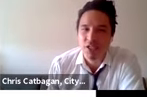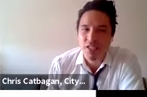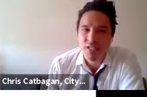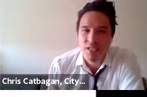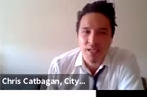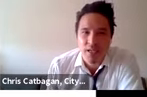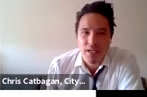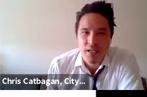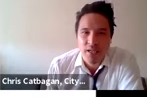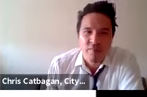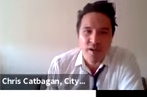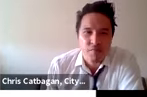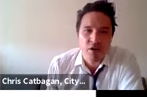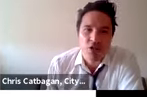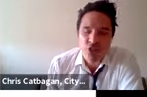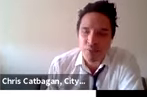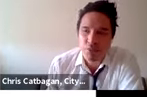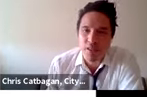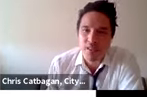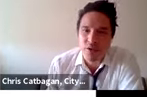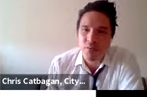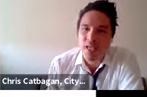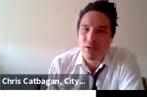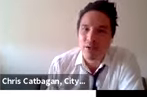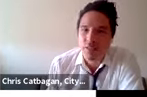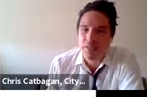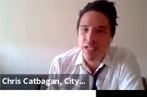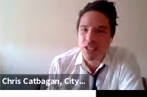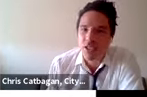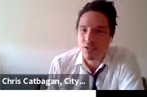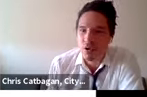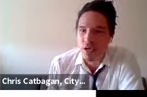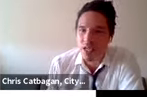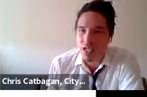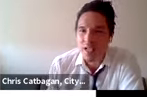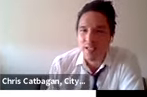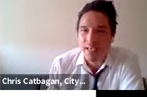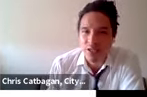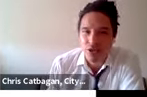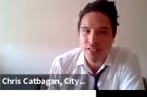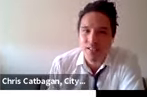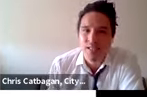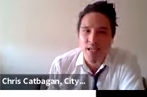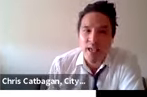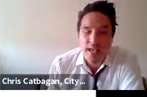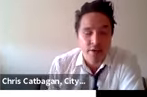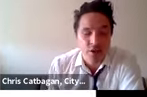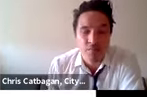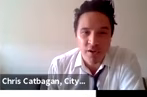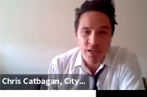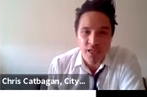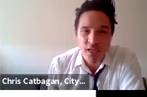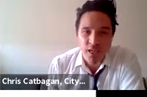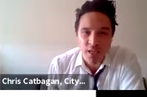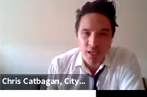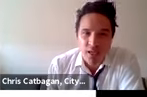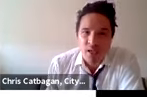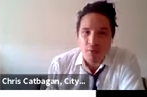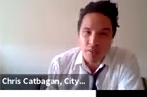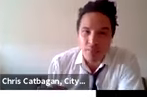phase for this project. We've been in partnership with Sonoma County Transportation Authority, Caltrans, and our